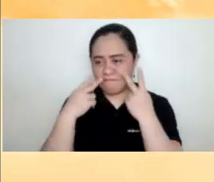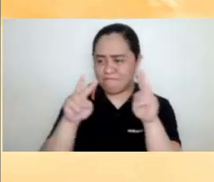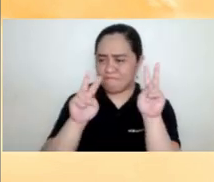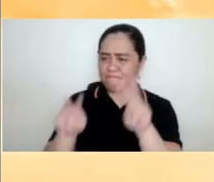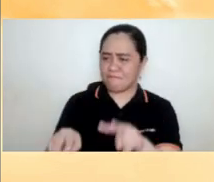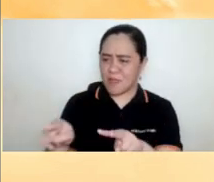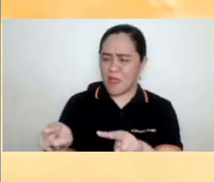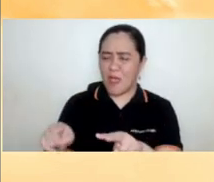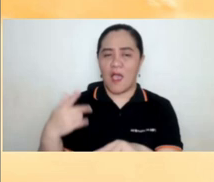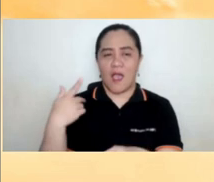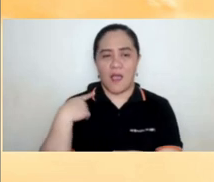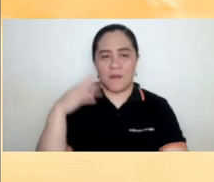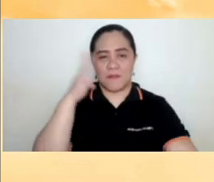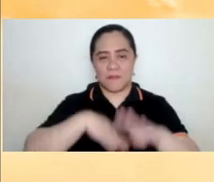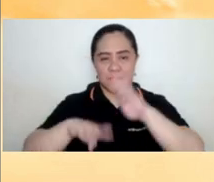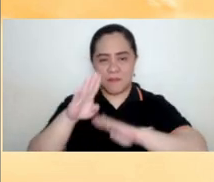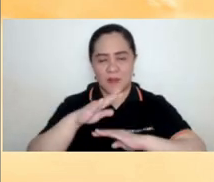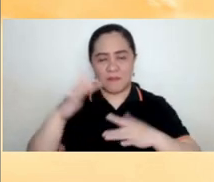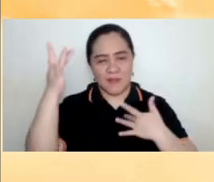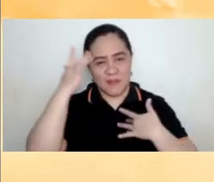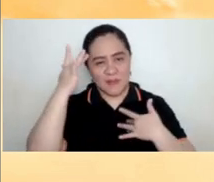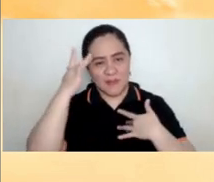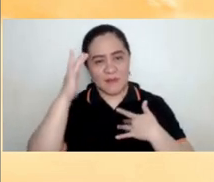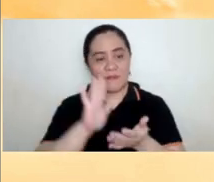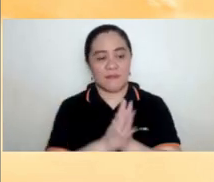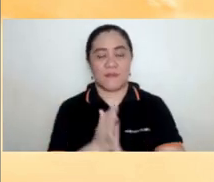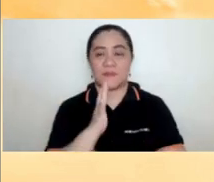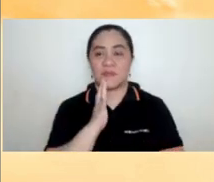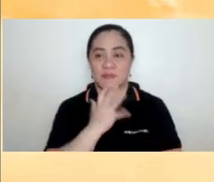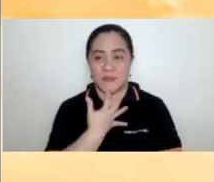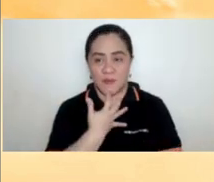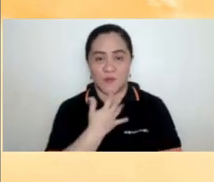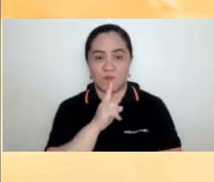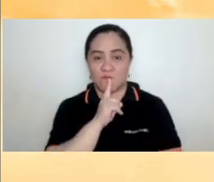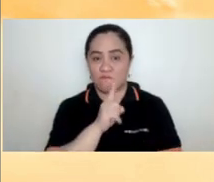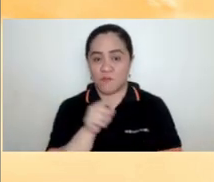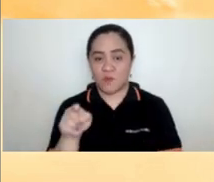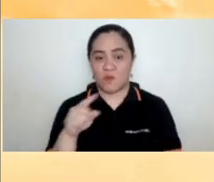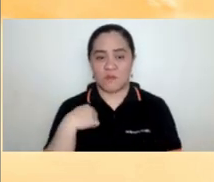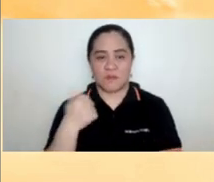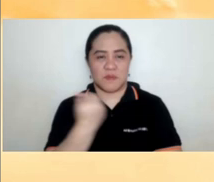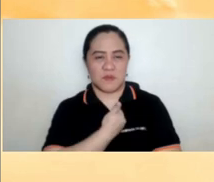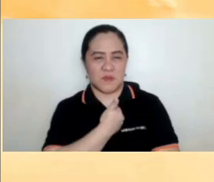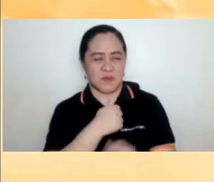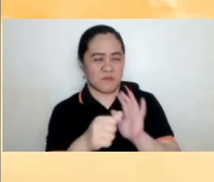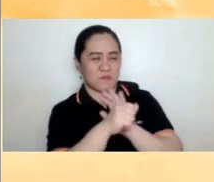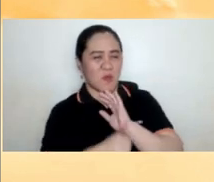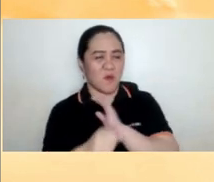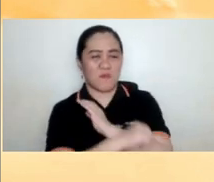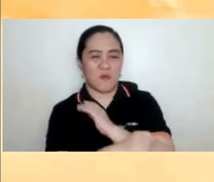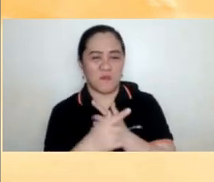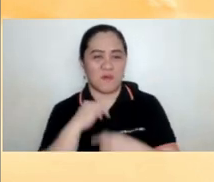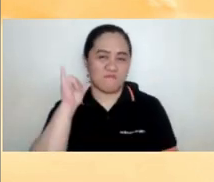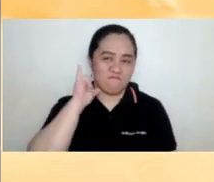disorders among children and teens can be serious. It can lead to self-injury, suicidality,